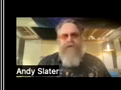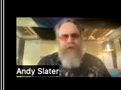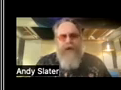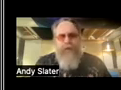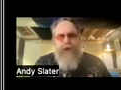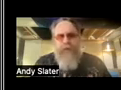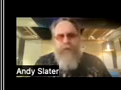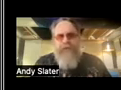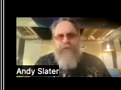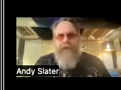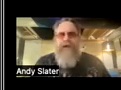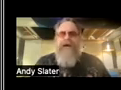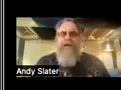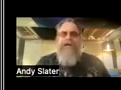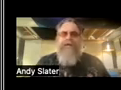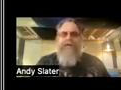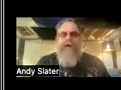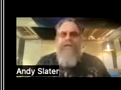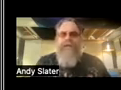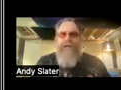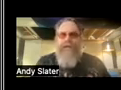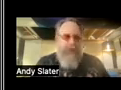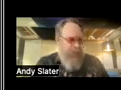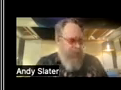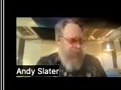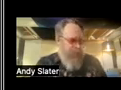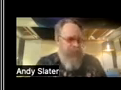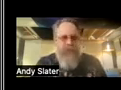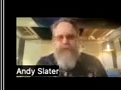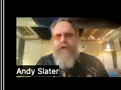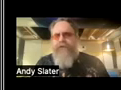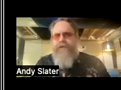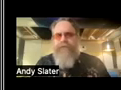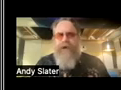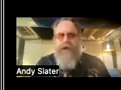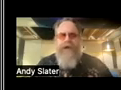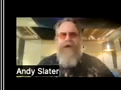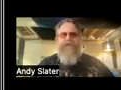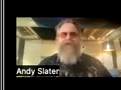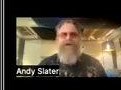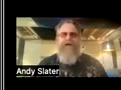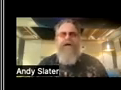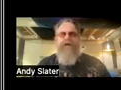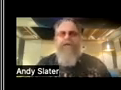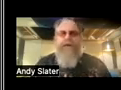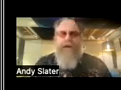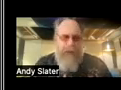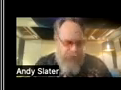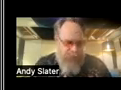So you can look at it while we listen. And it will also be the description will also be read at the front